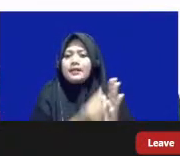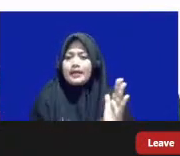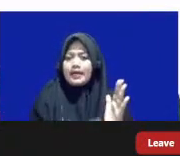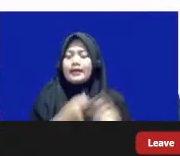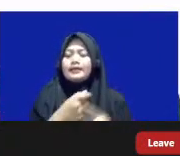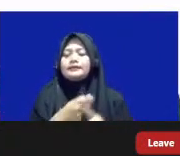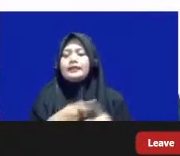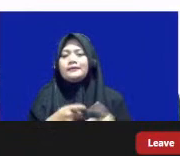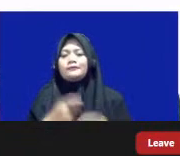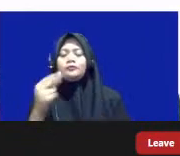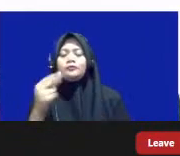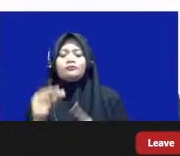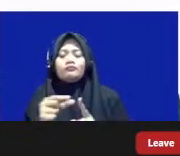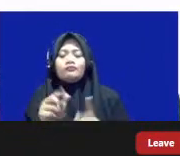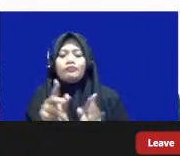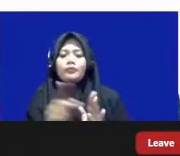In